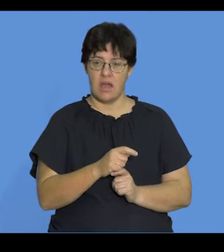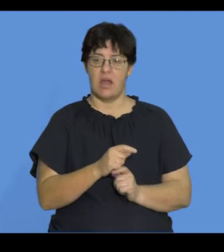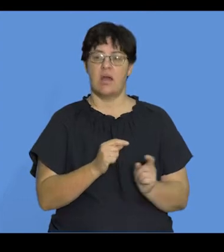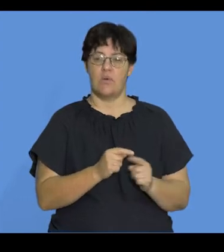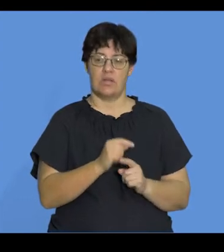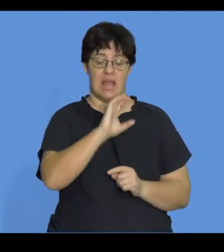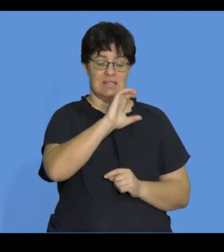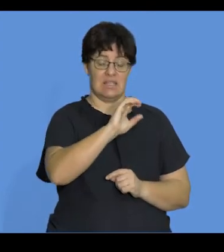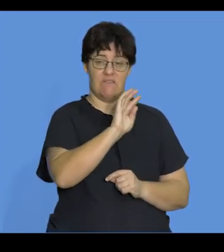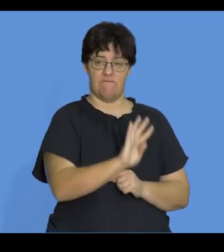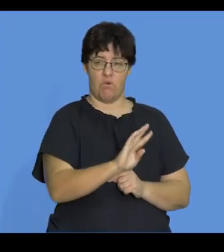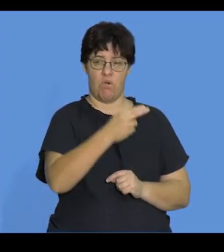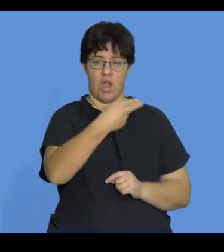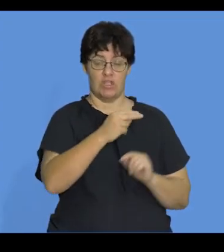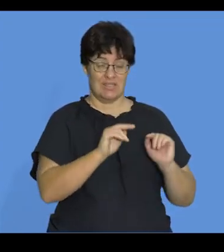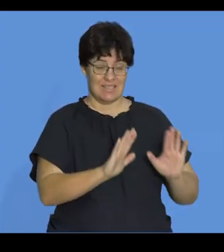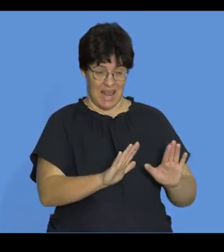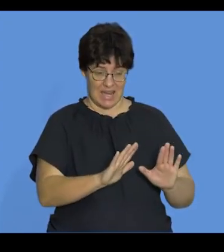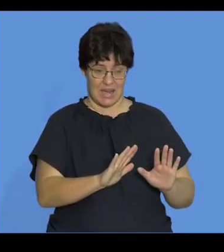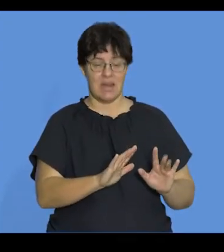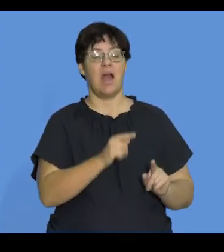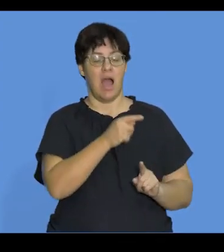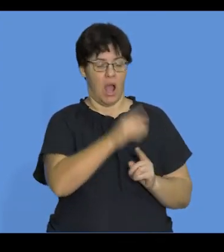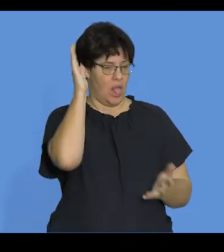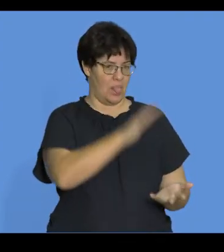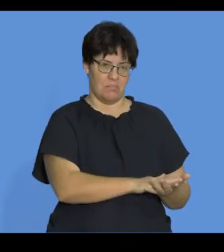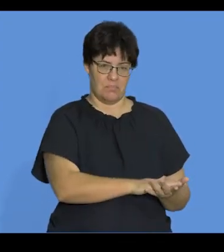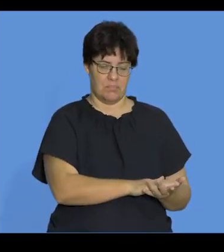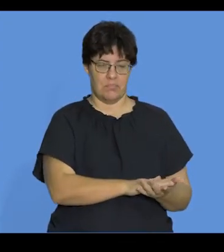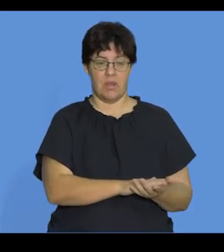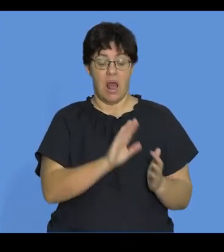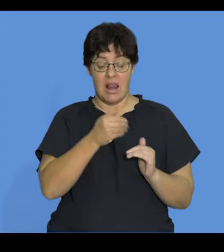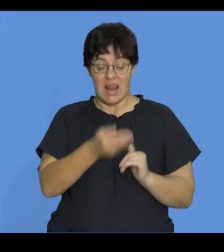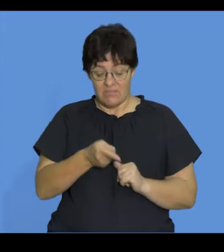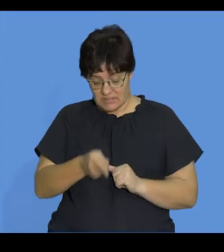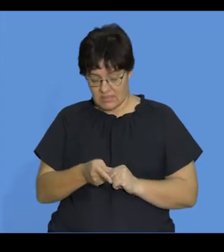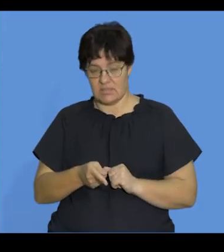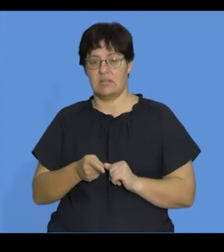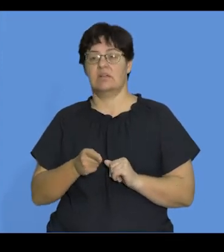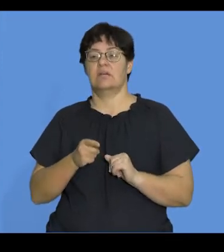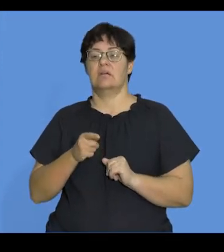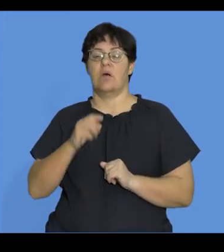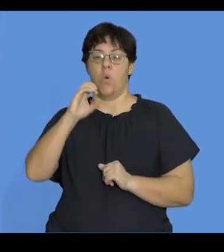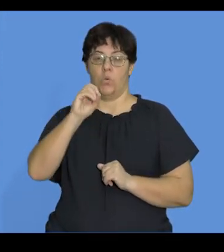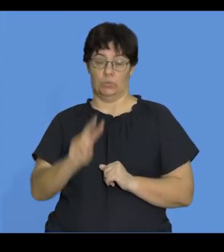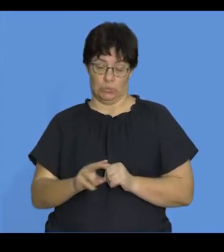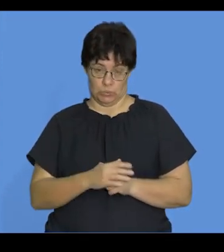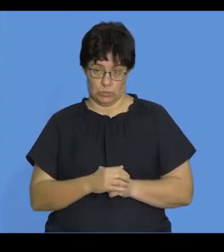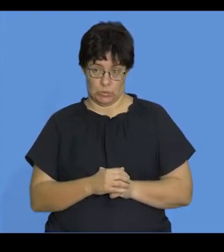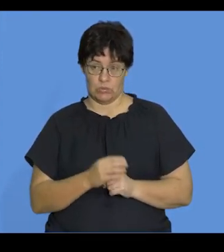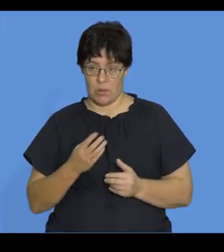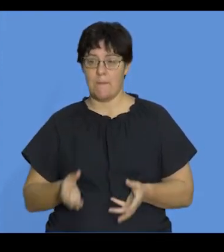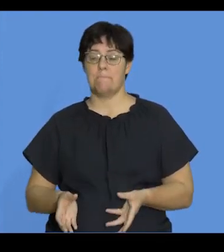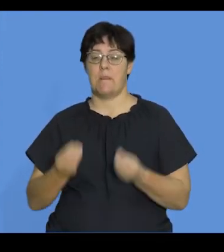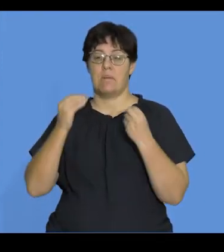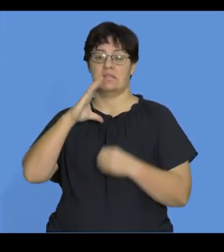because we are told that this combustion or this burning process takes place in excess oxygen to produce carbon